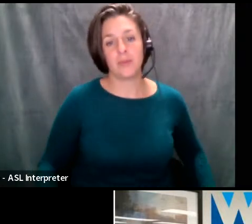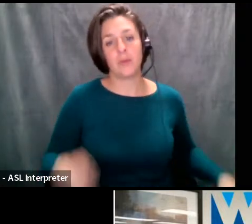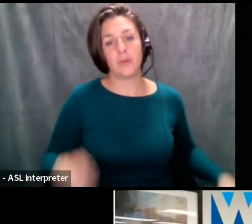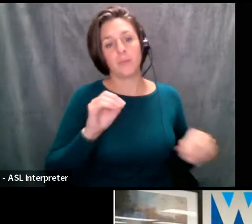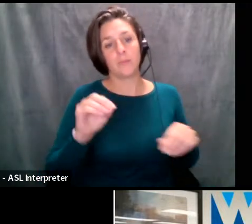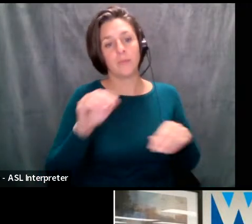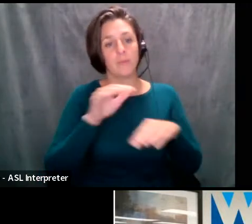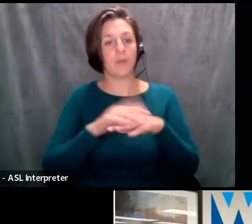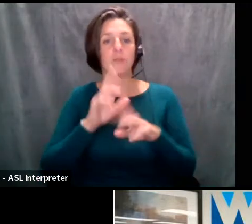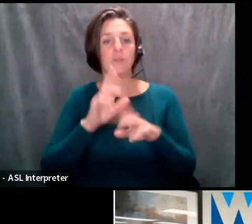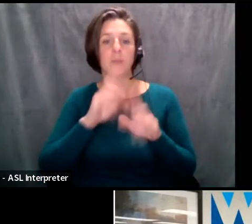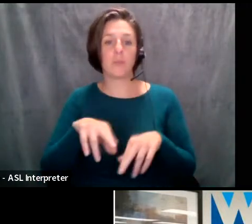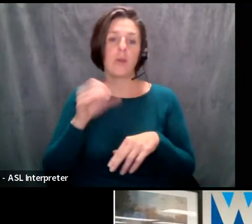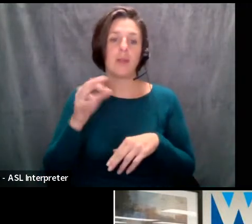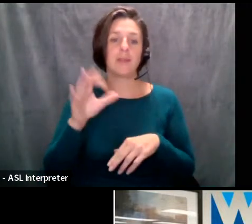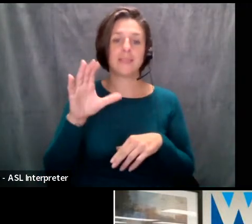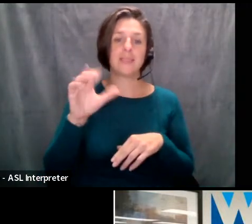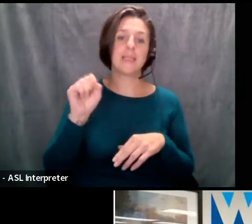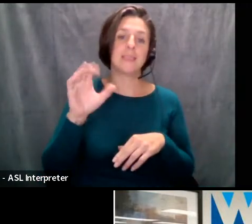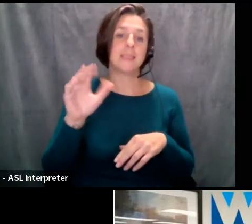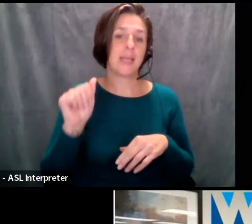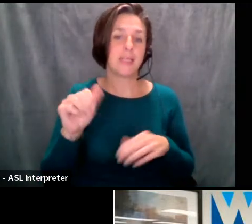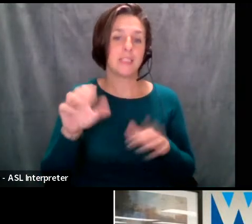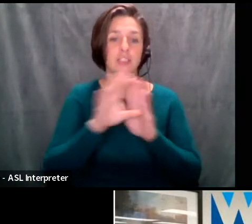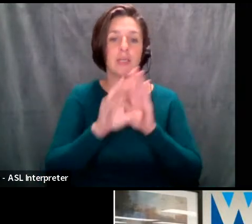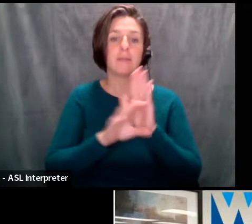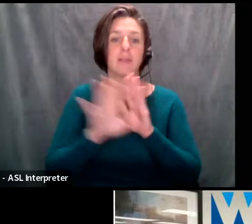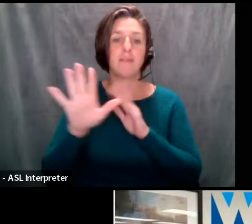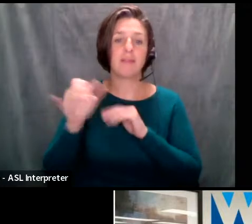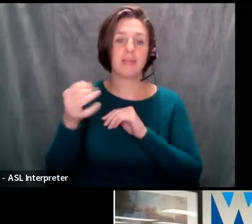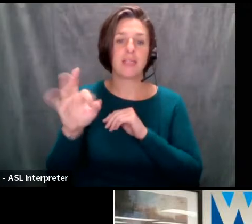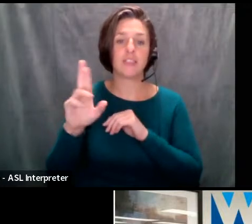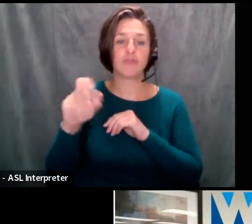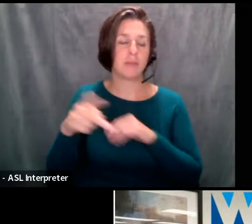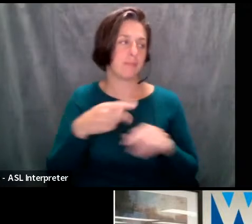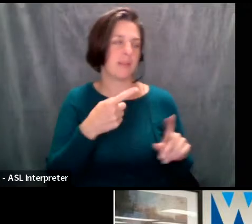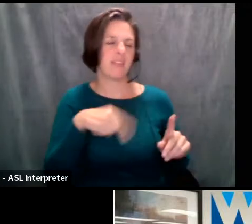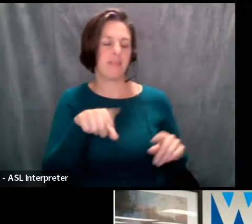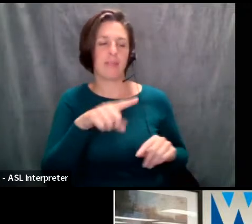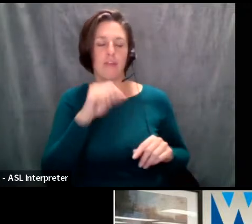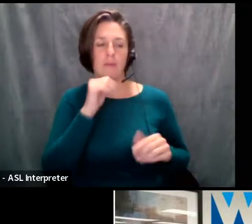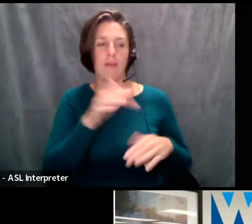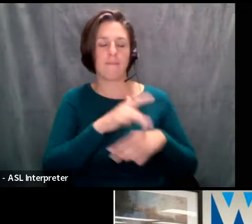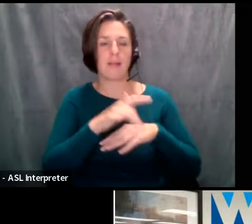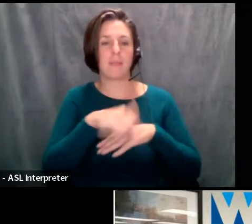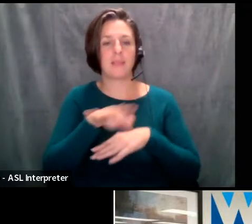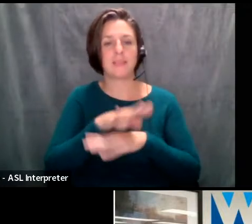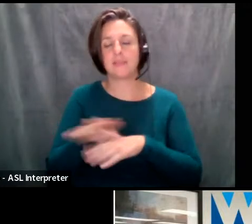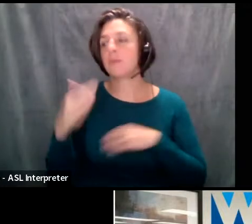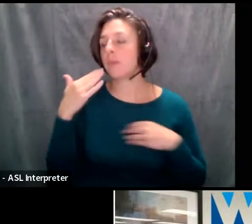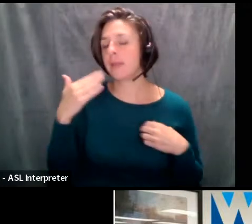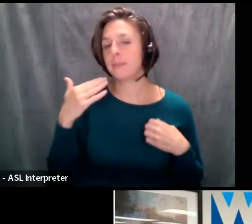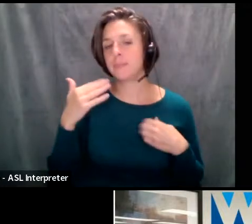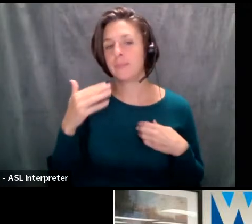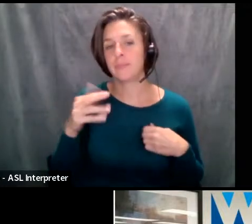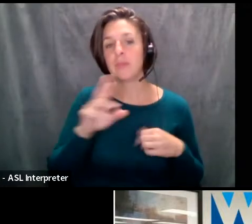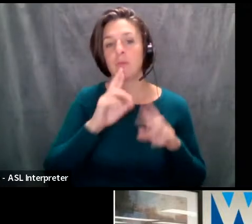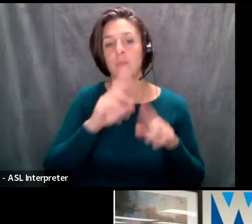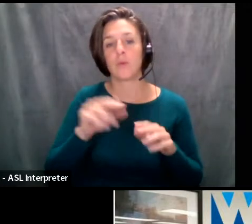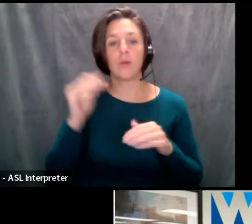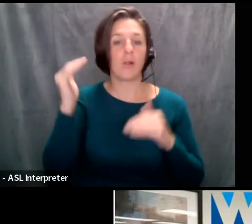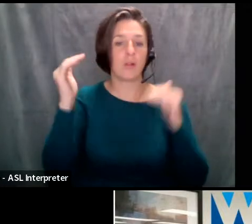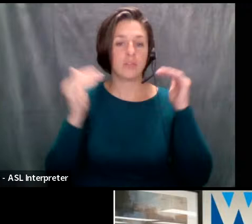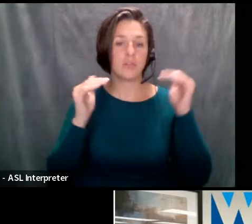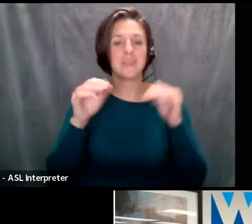of the CSCA Chapter 519 rep. They're not available this evening. Okay, thank you. Report of the San